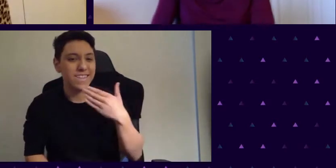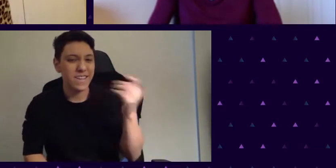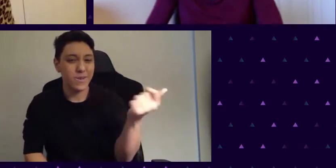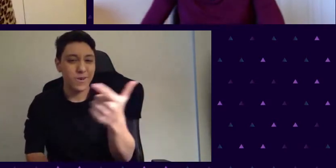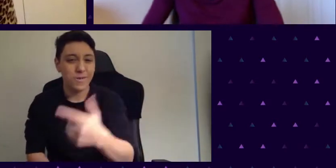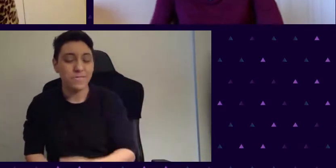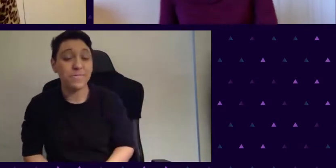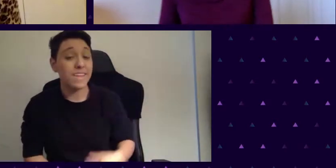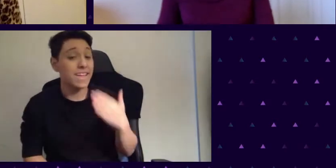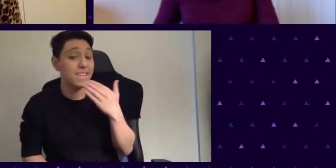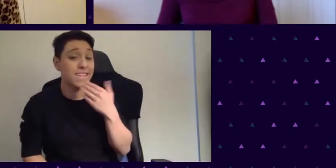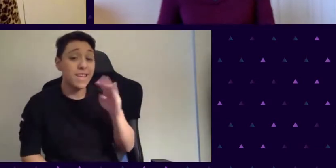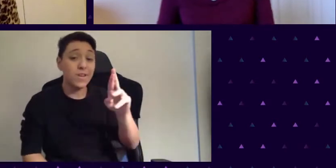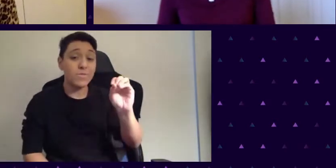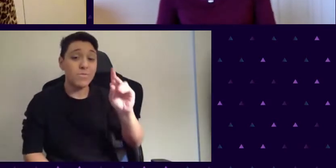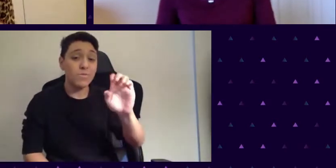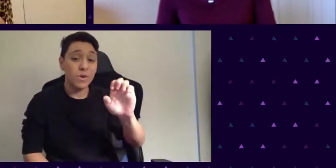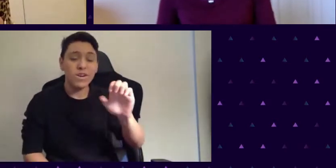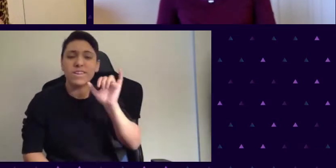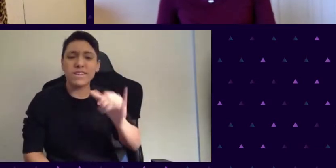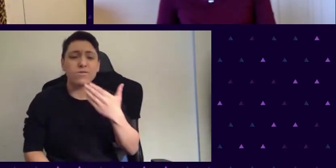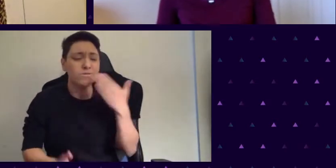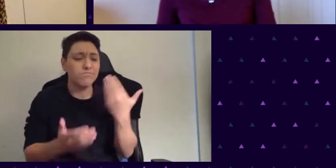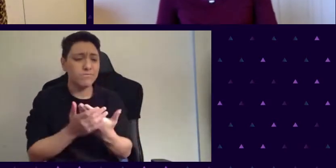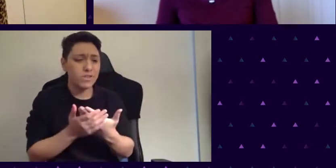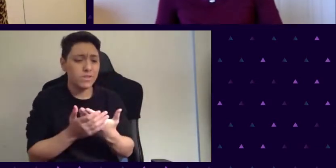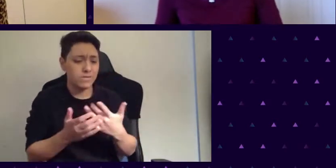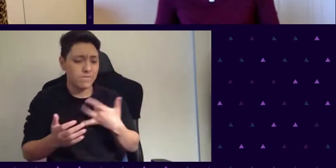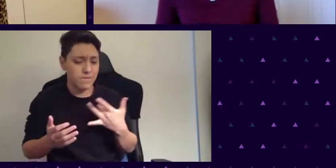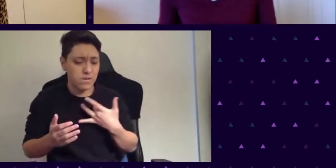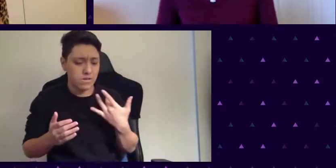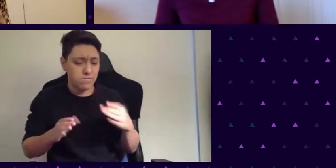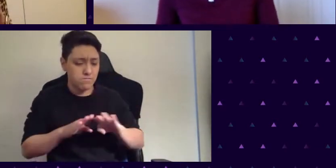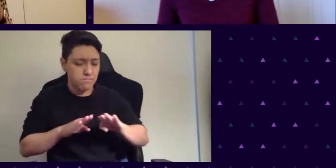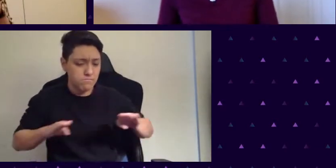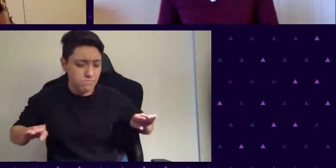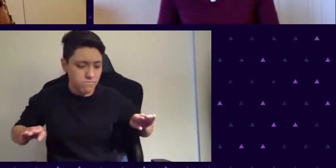Thank you, Brooke. That was good to ground ourselves to start.